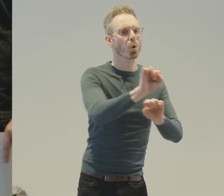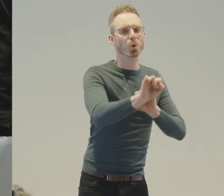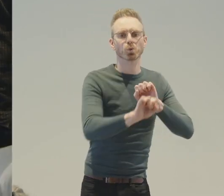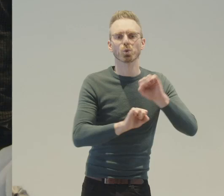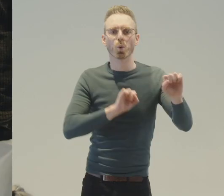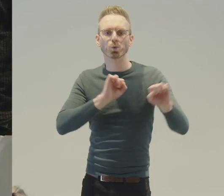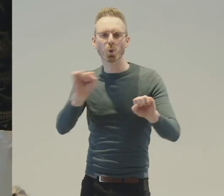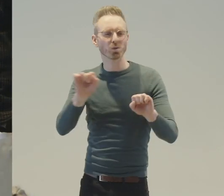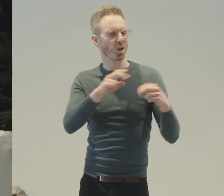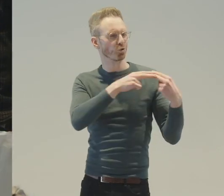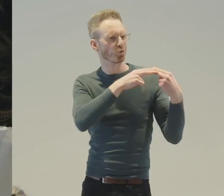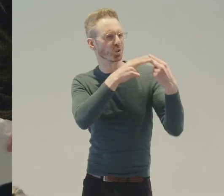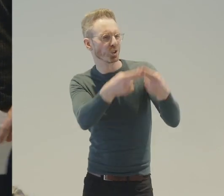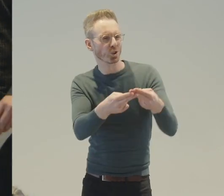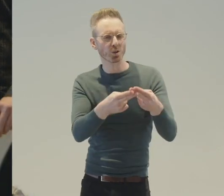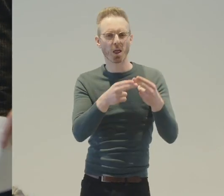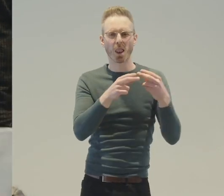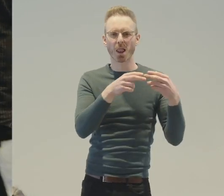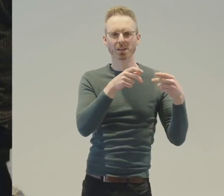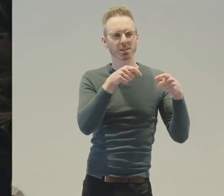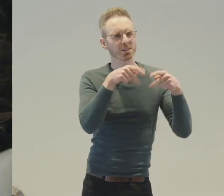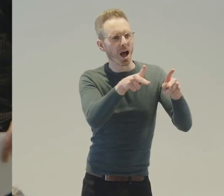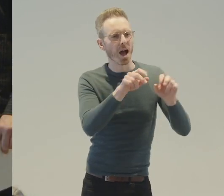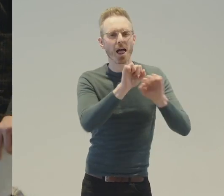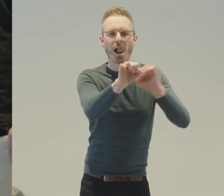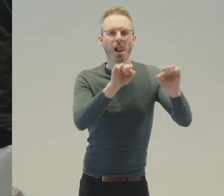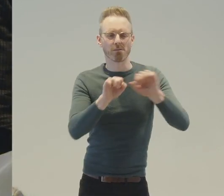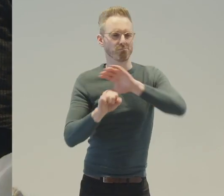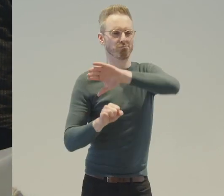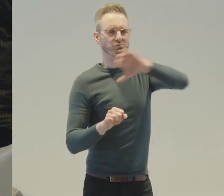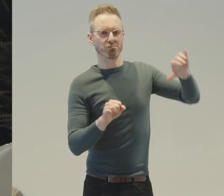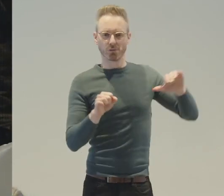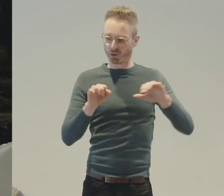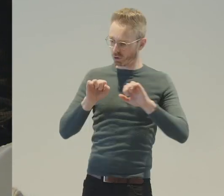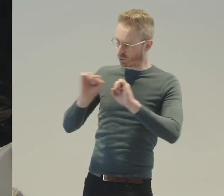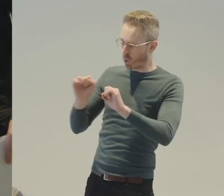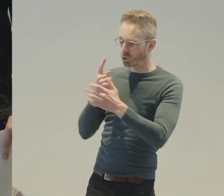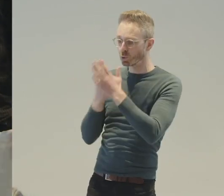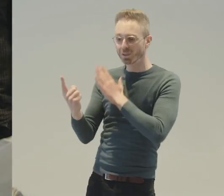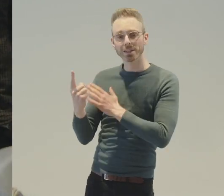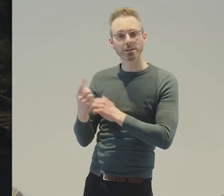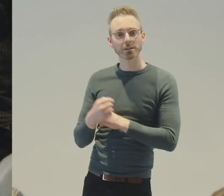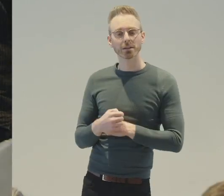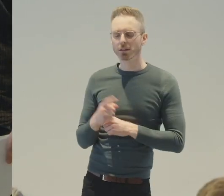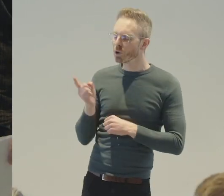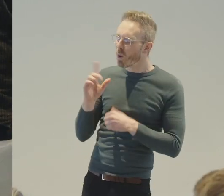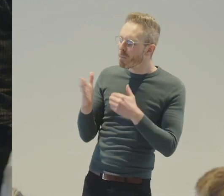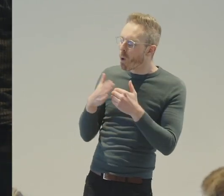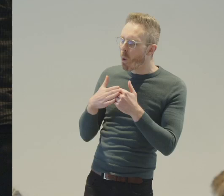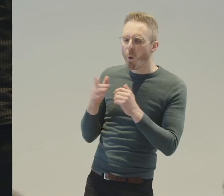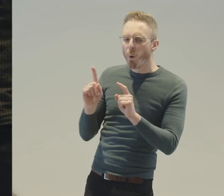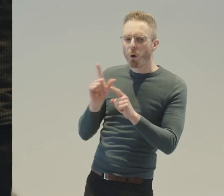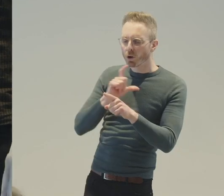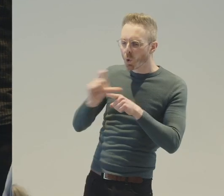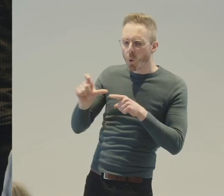in the world. Yeah. Brilliant. And what else did we look at on the programme? We also looked at